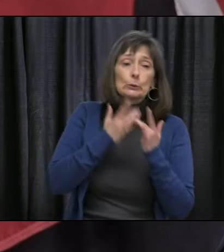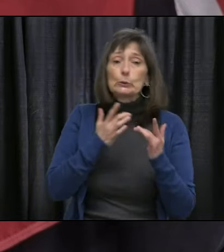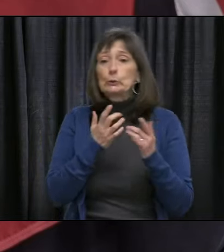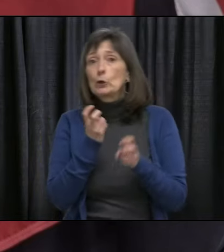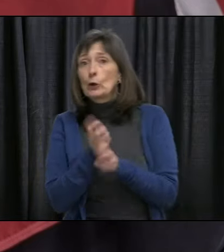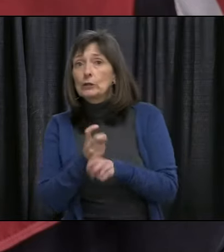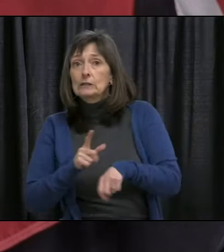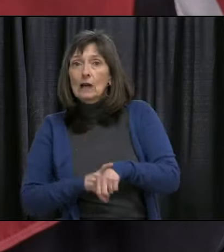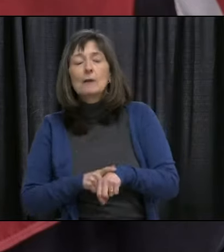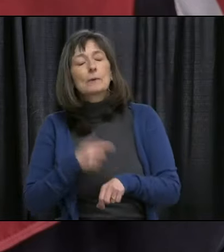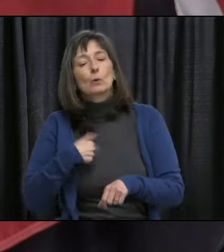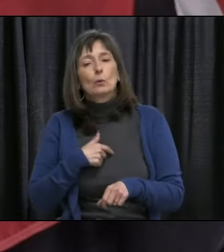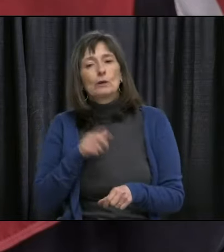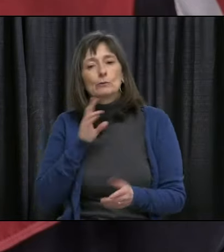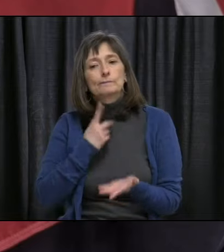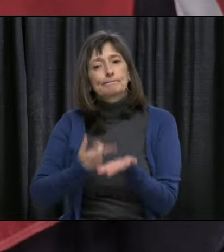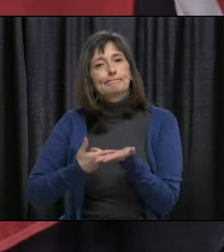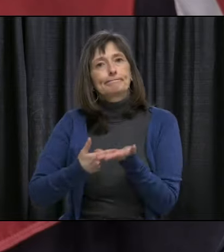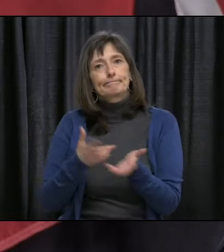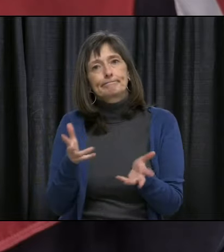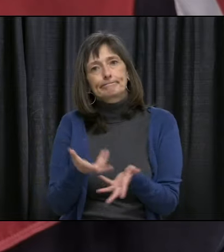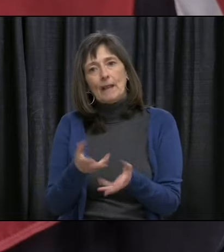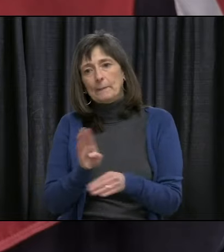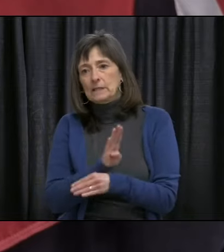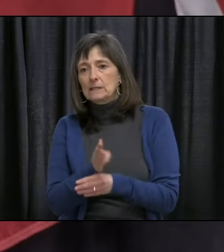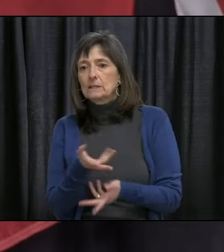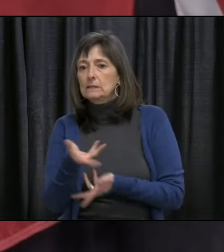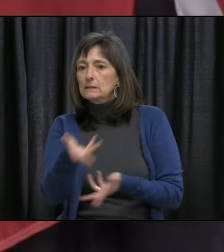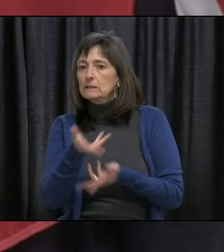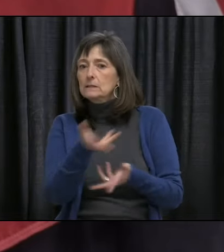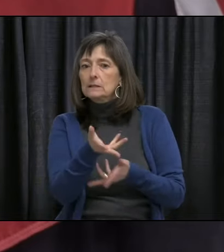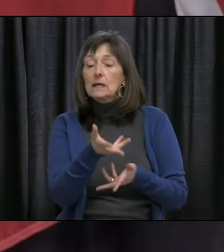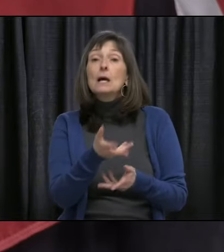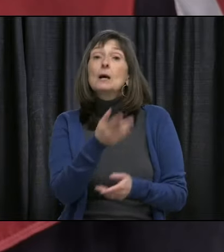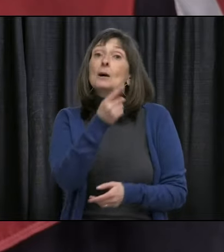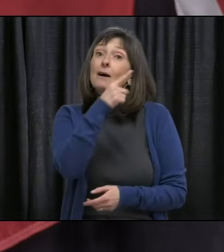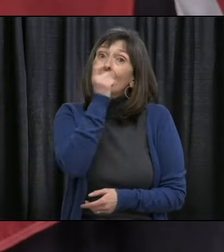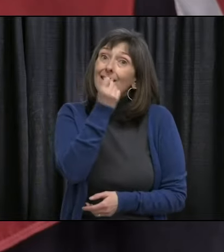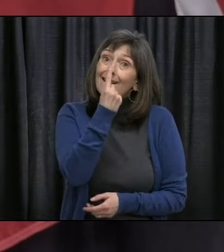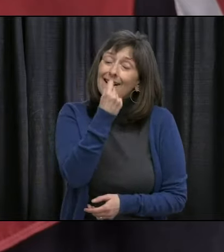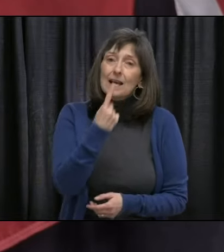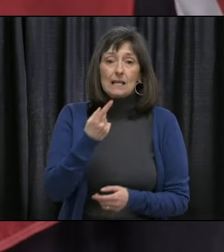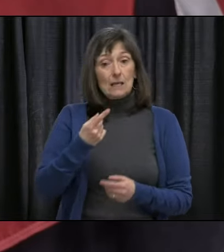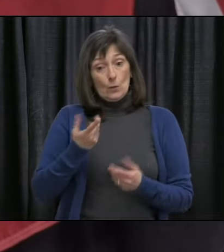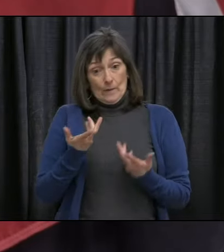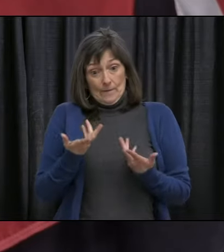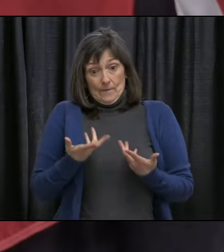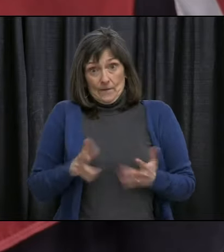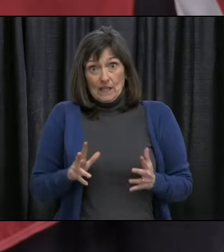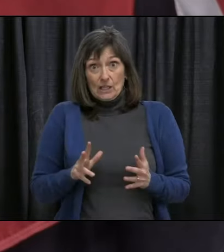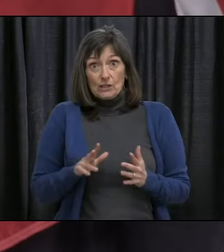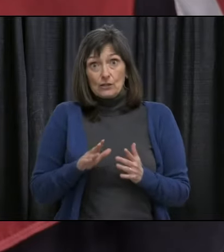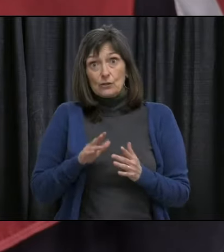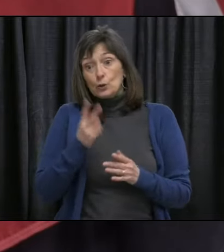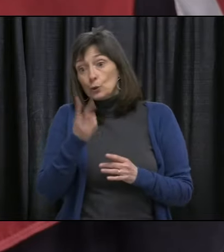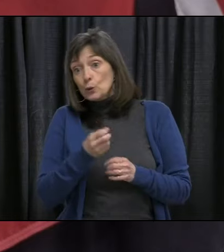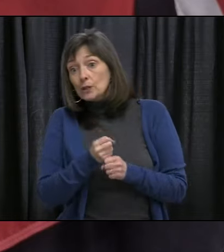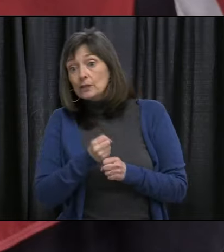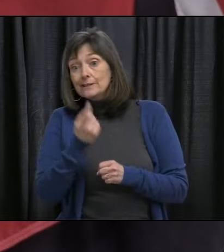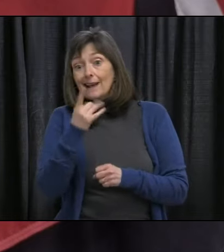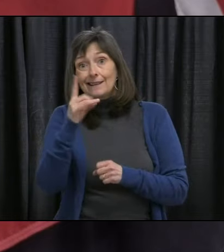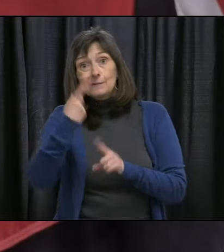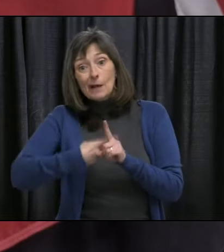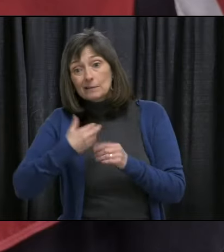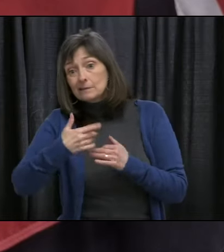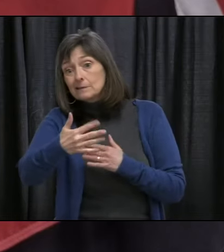is a big focus for us because we want to make sure that coming out of the health pandemic, we have a good, strong business community that we're ready to